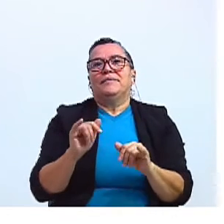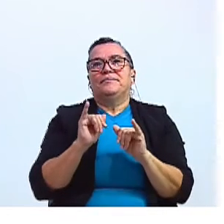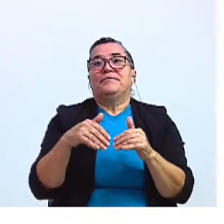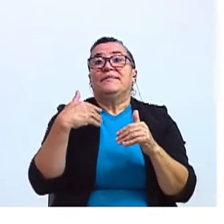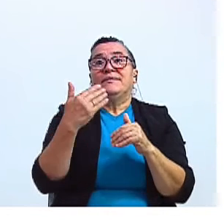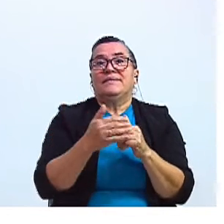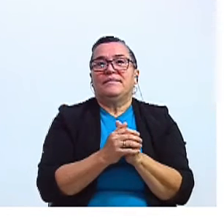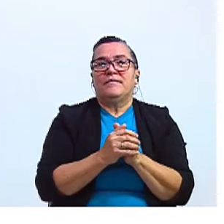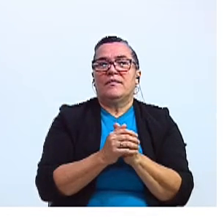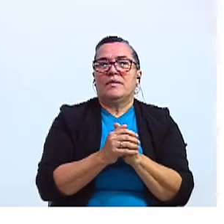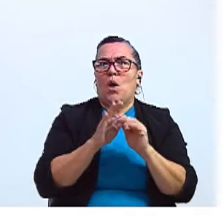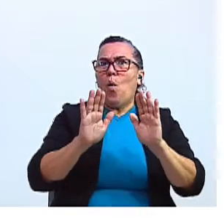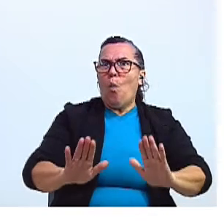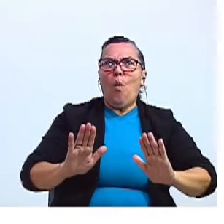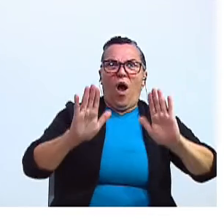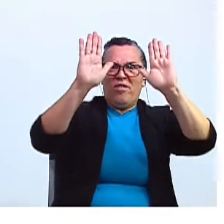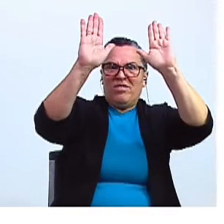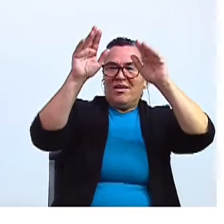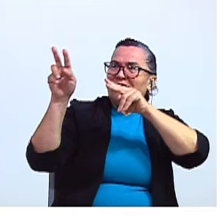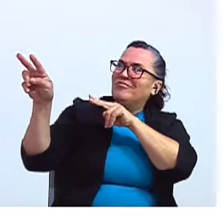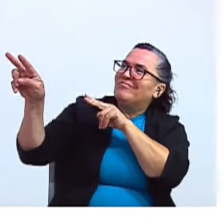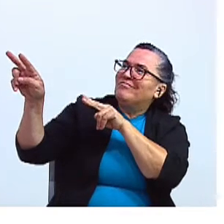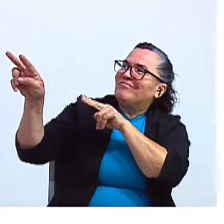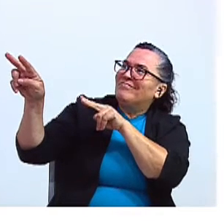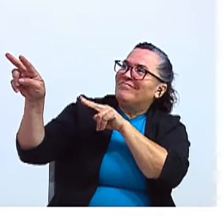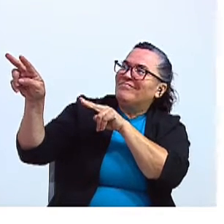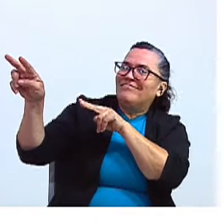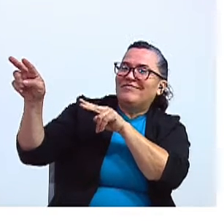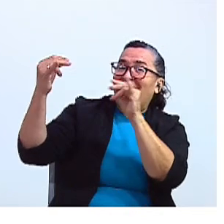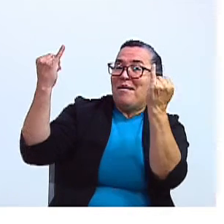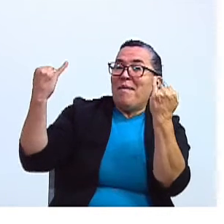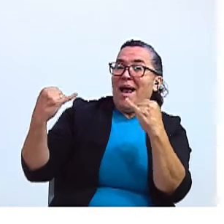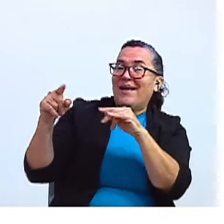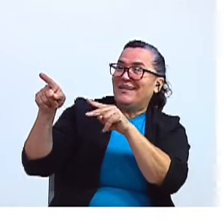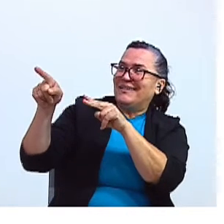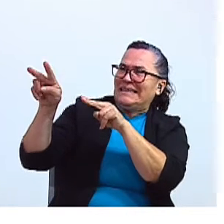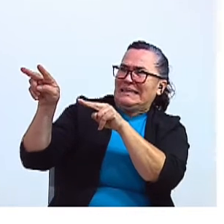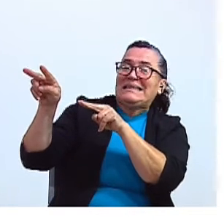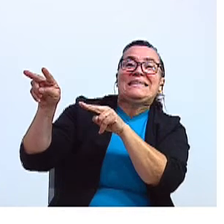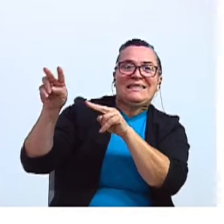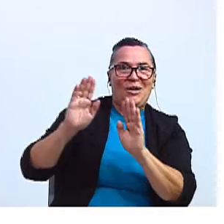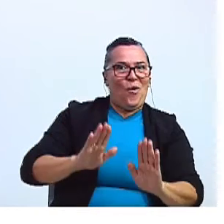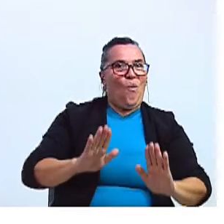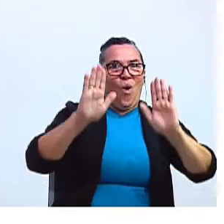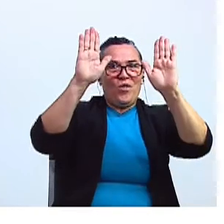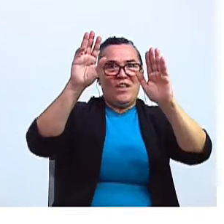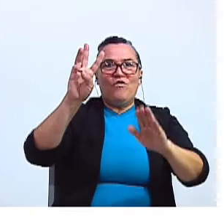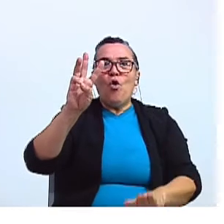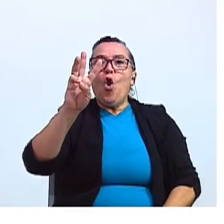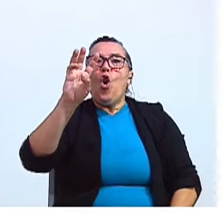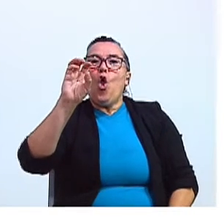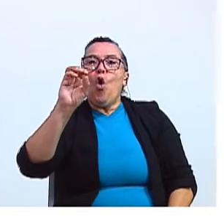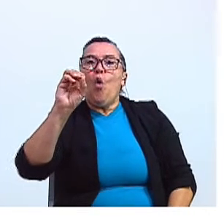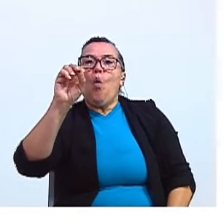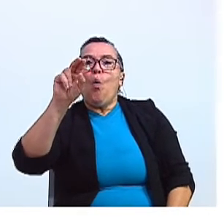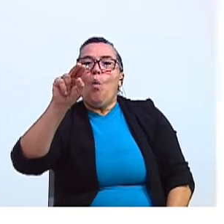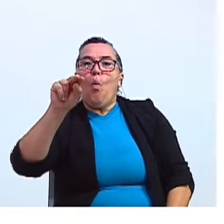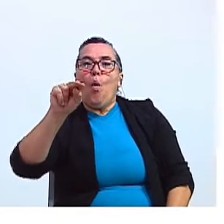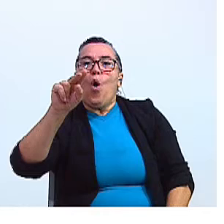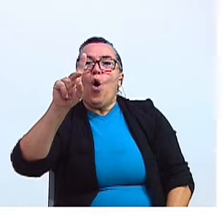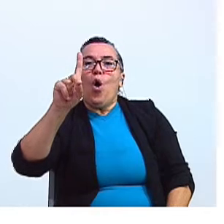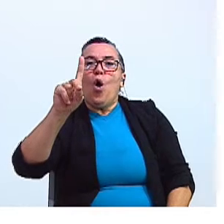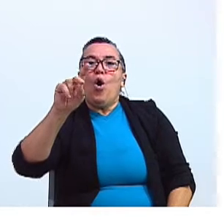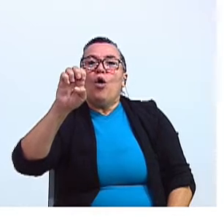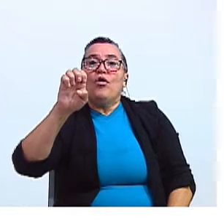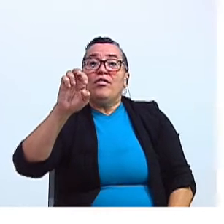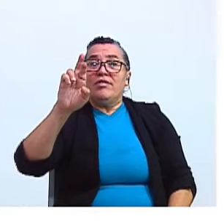one. Wonderful. Well, look at the image. This is one of the wonderfuls of the word, 7 wonderful of the word, right? So is